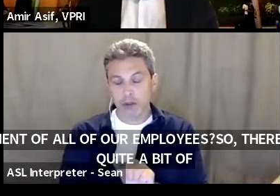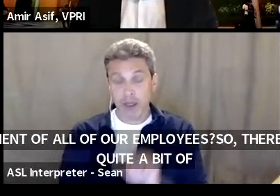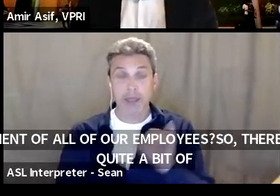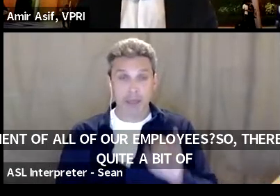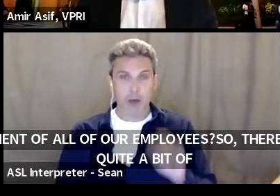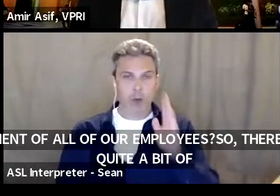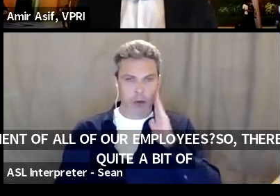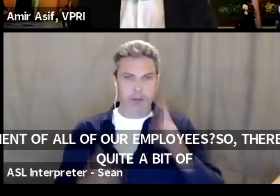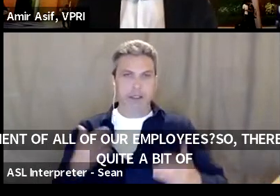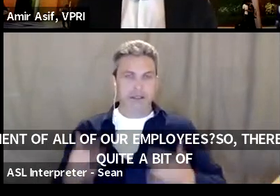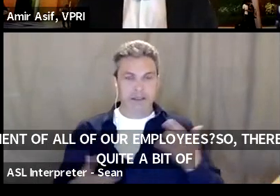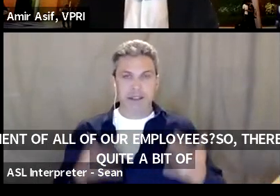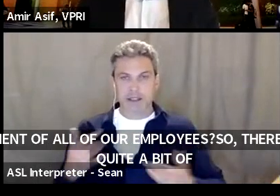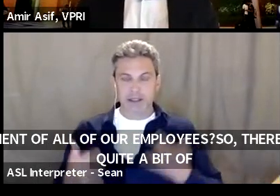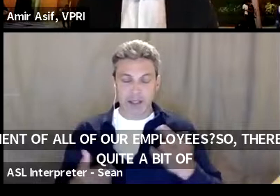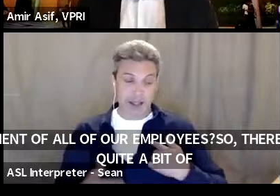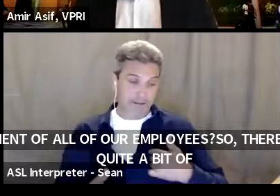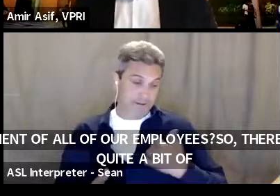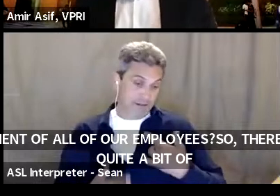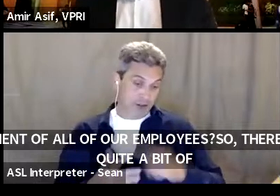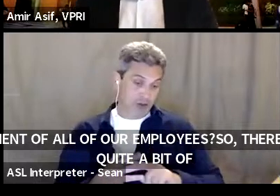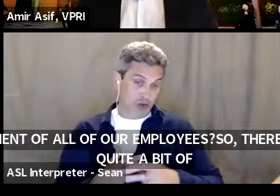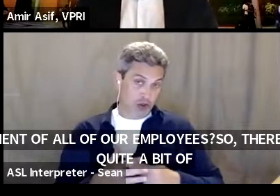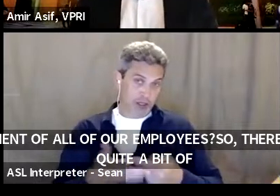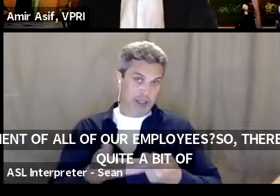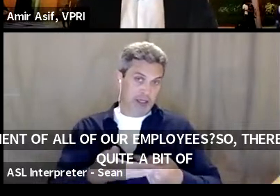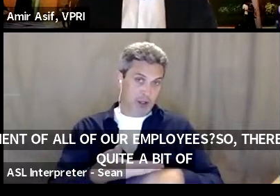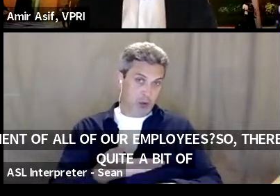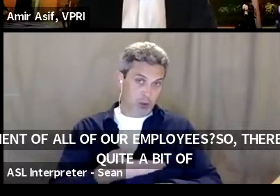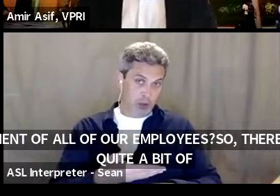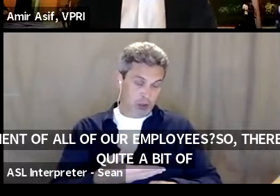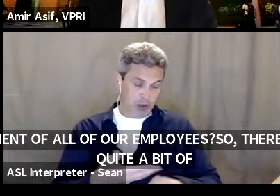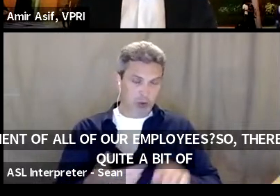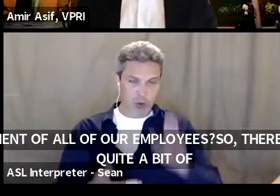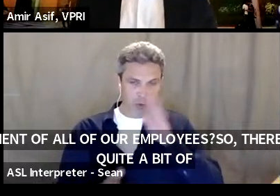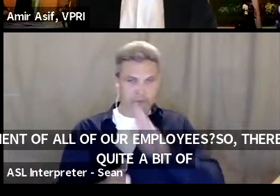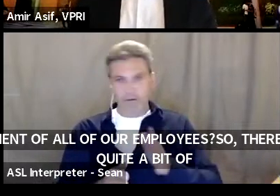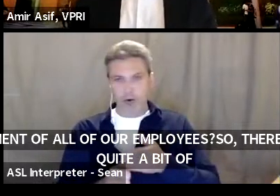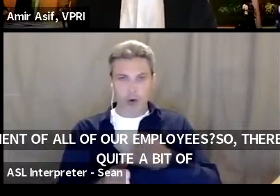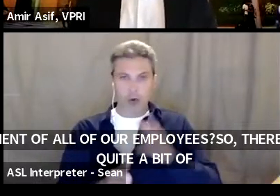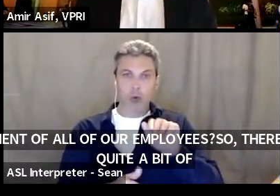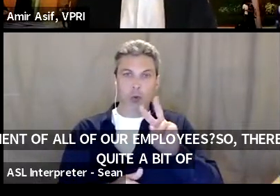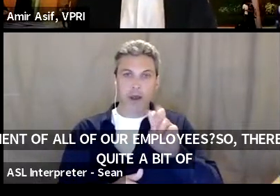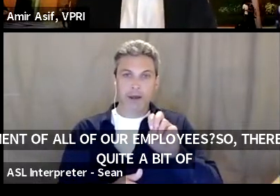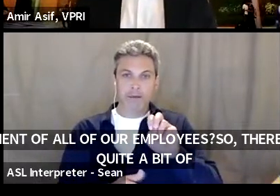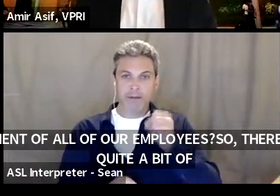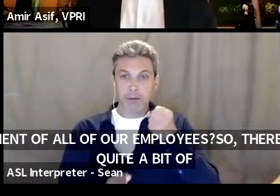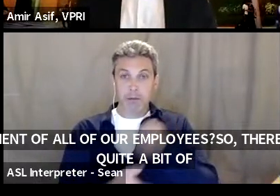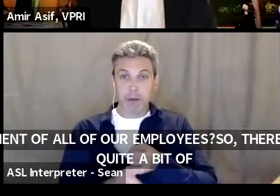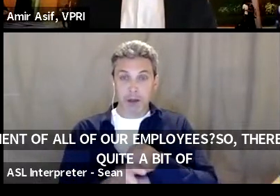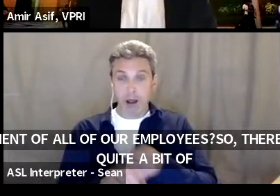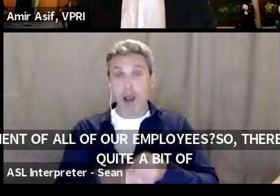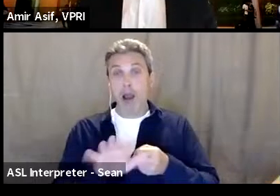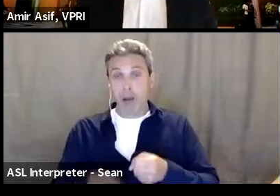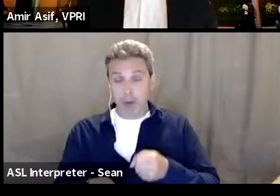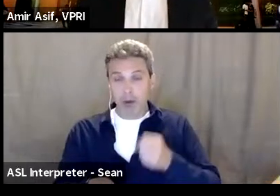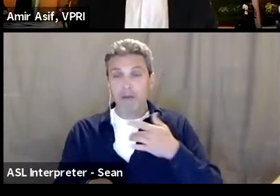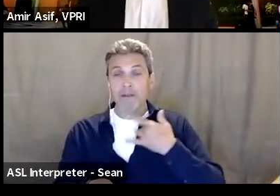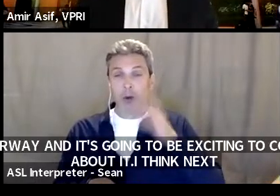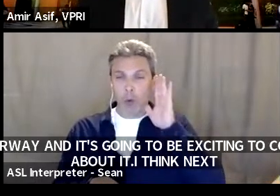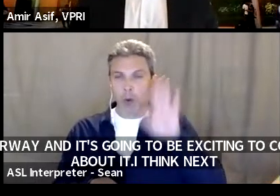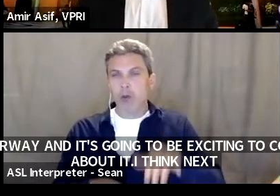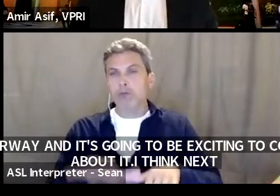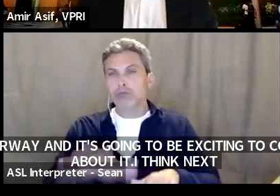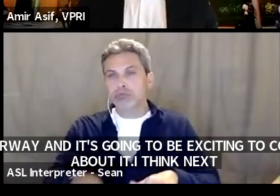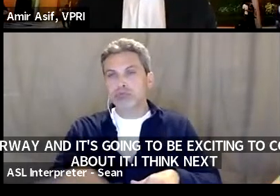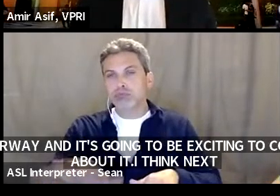it. Starting, I think, next week will be a first wave of updates coming, and then this will be a long-term process really of continuing to work